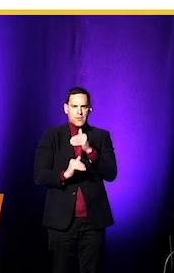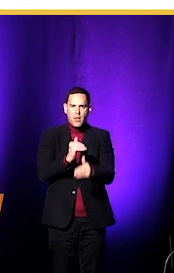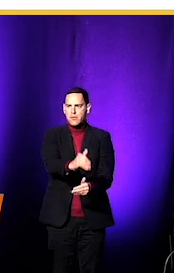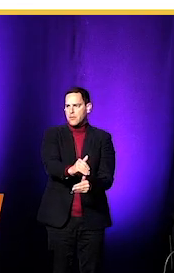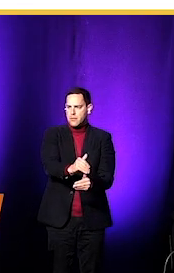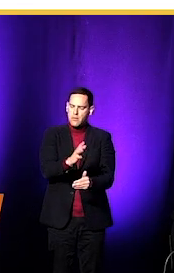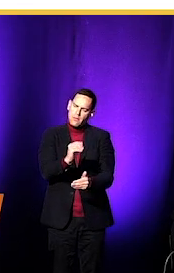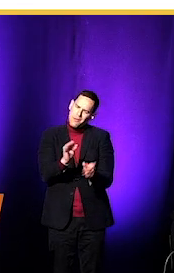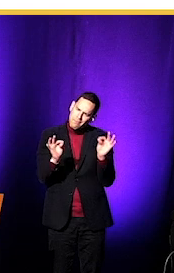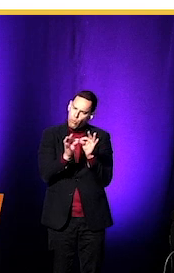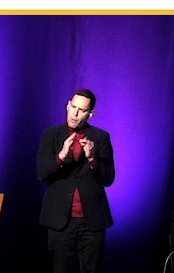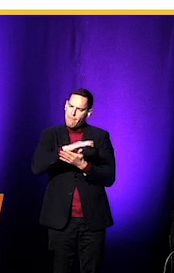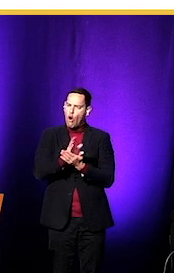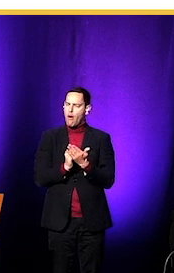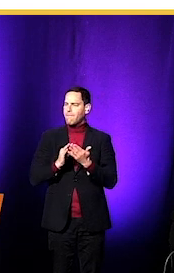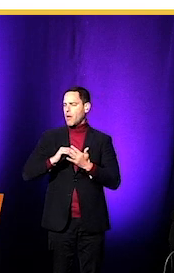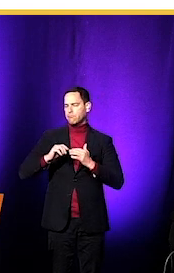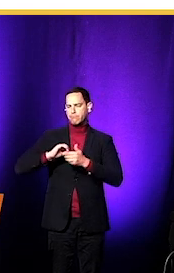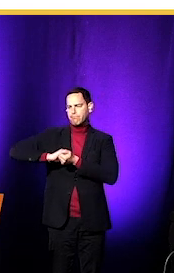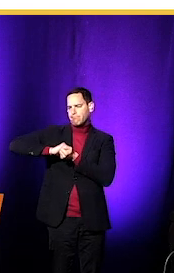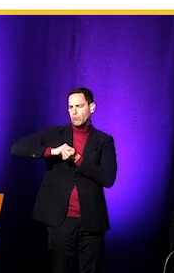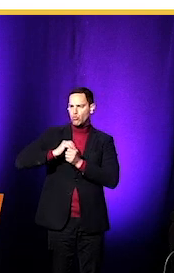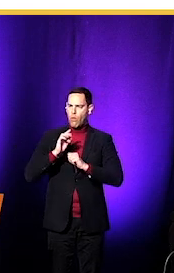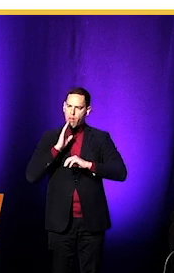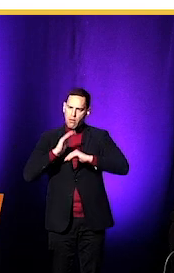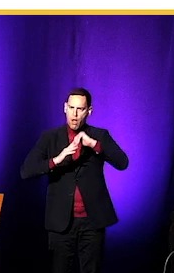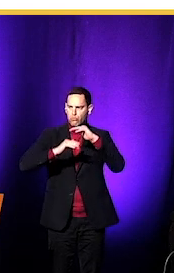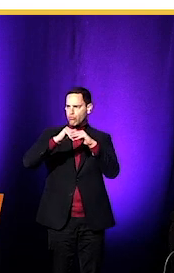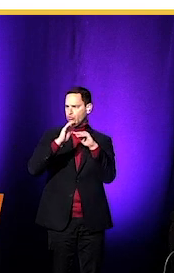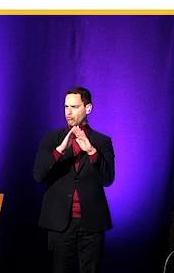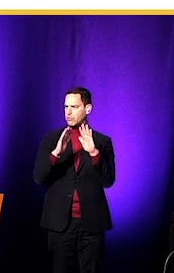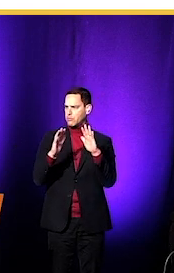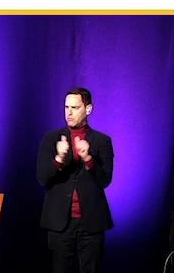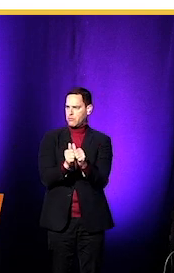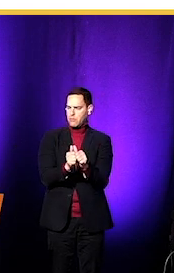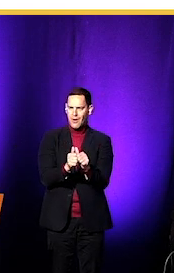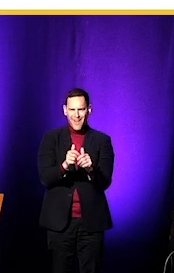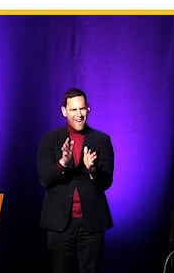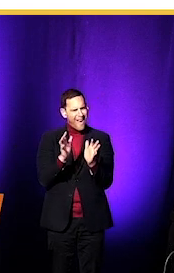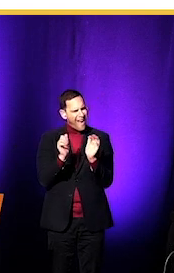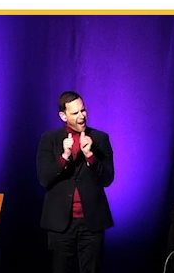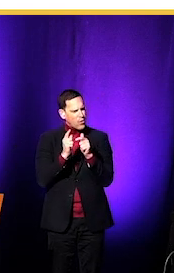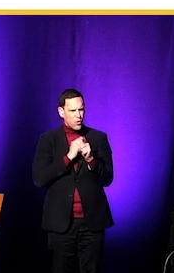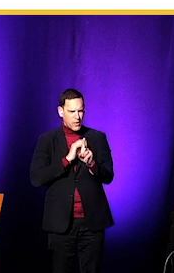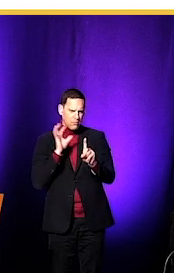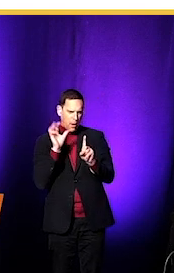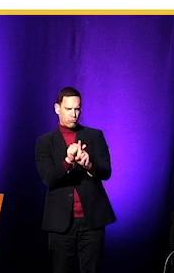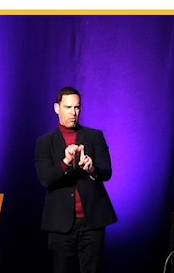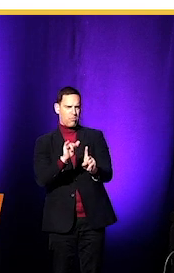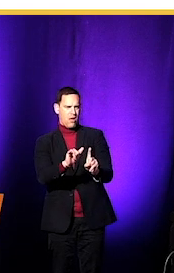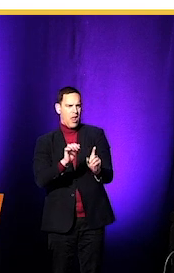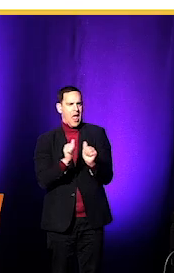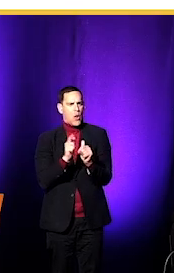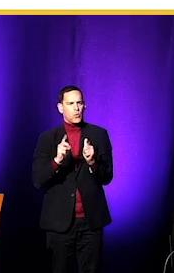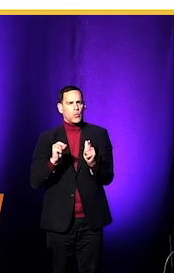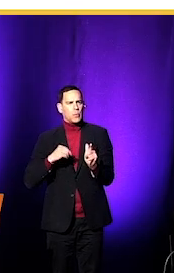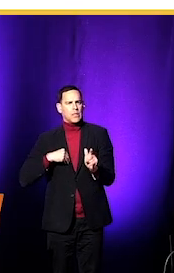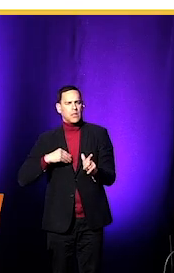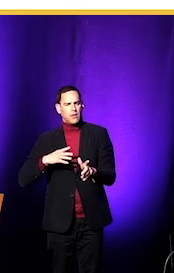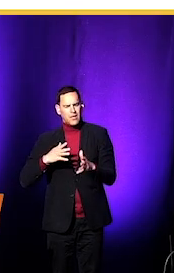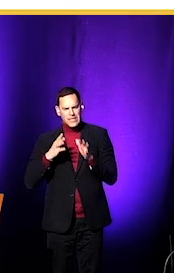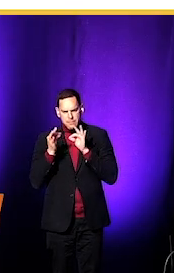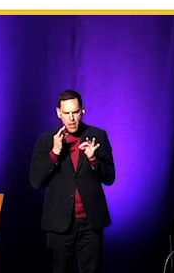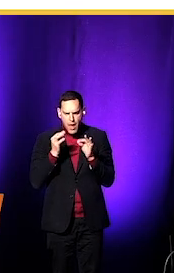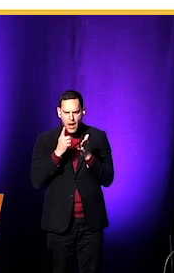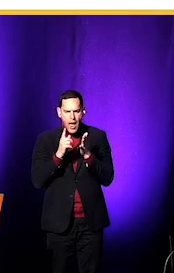constitution. How do we better capture the dynamic nature of constitutive process, and how do we help ensure ecologically valid accounts of